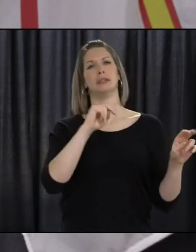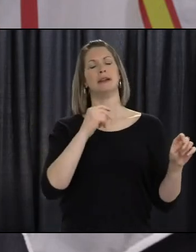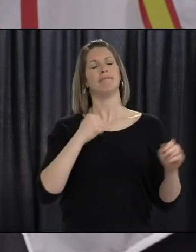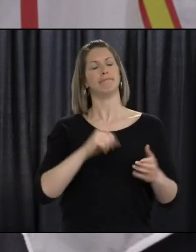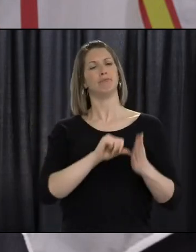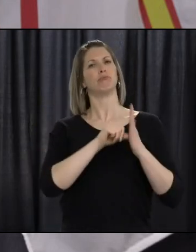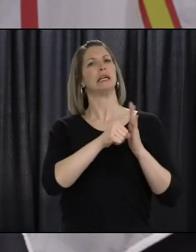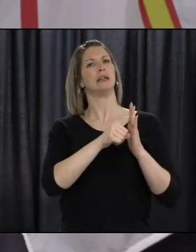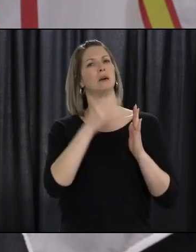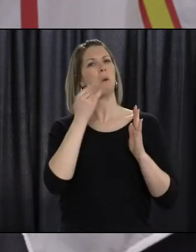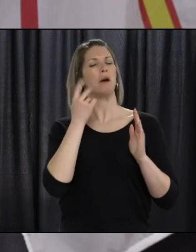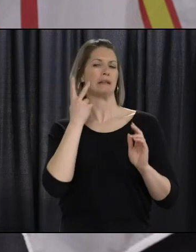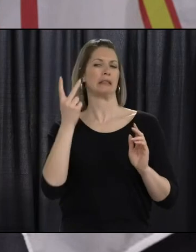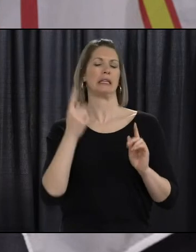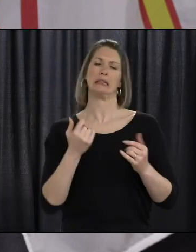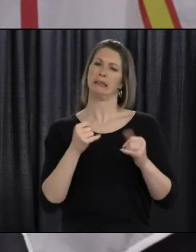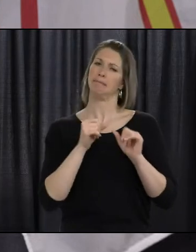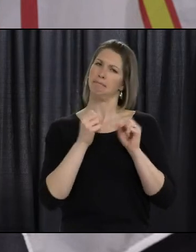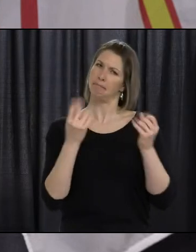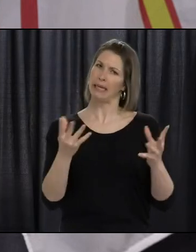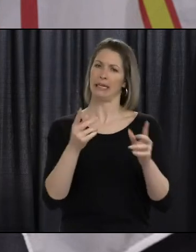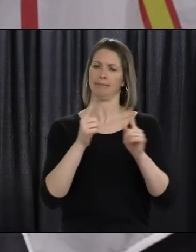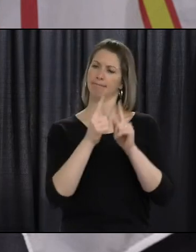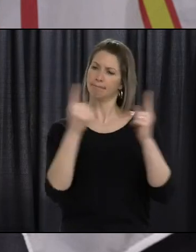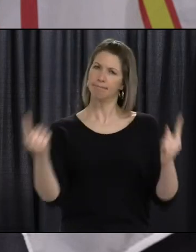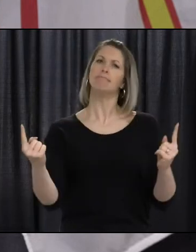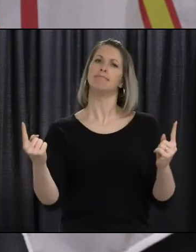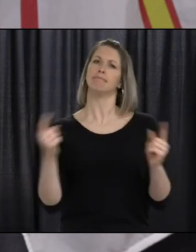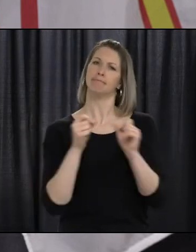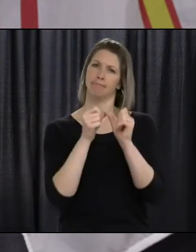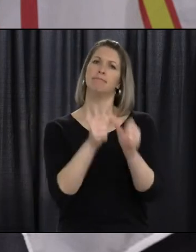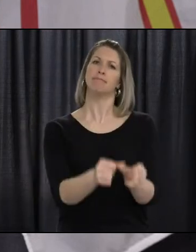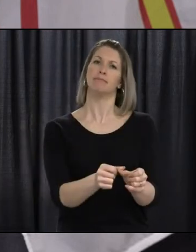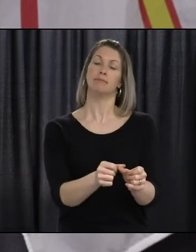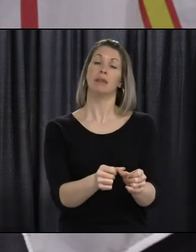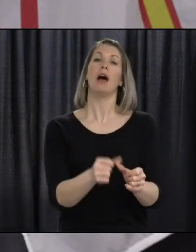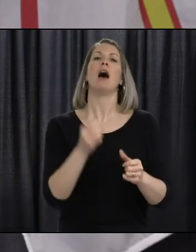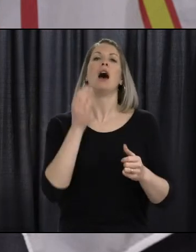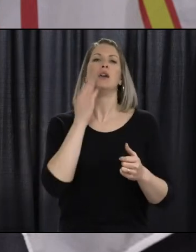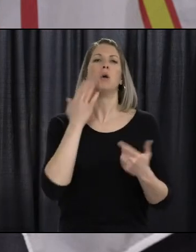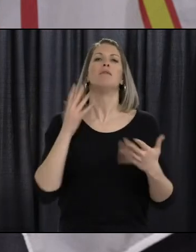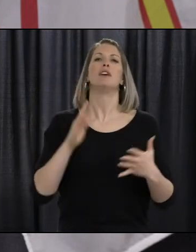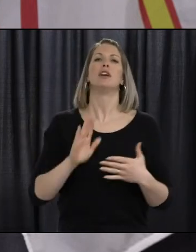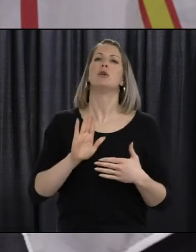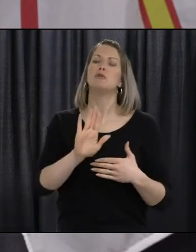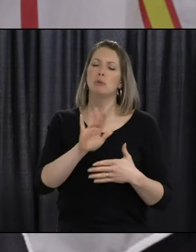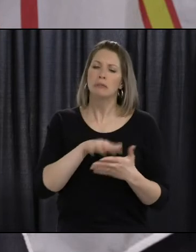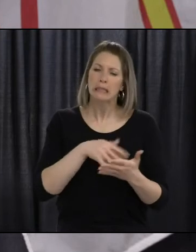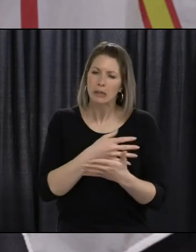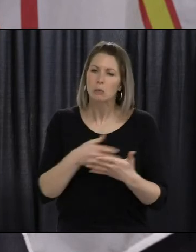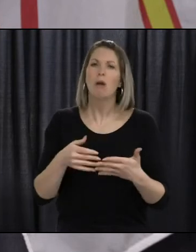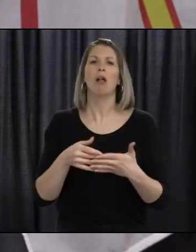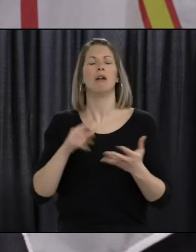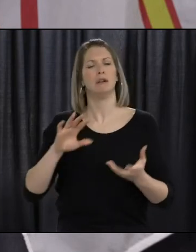distancing. While COVID-19 has profoundly changed life as we know it right now, it has also forced us to slow